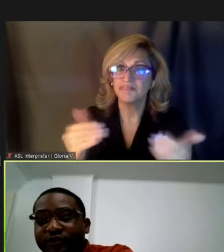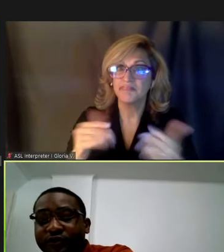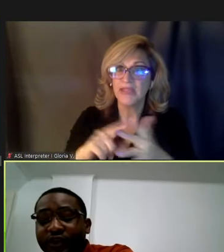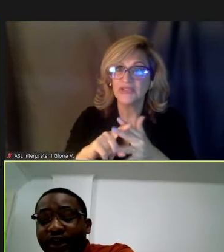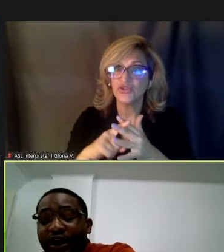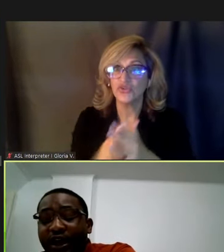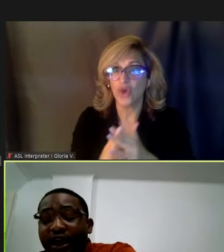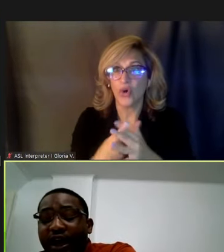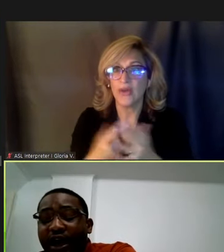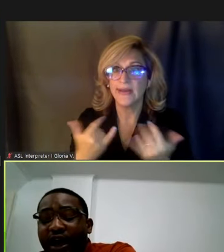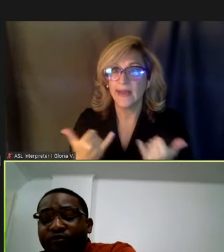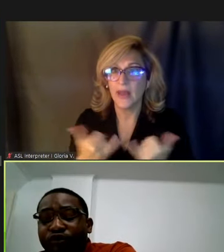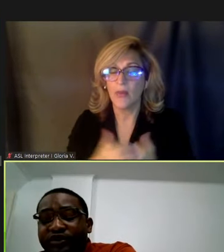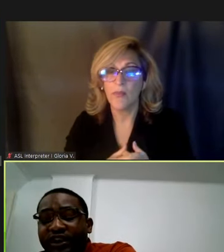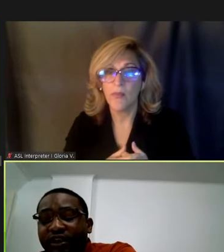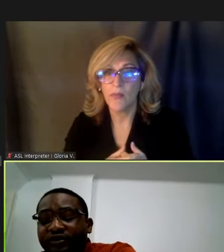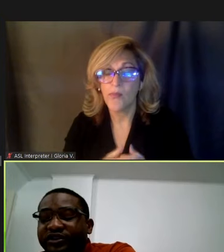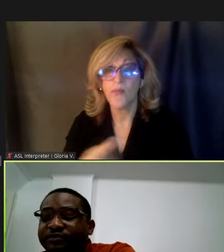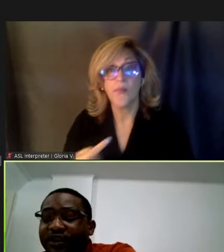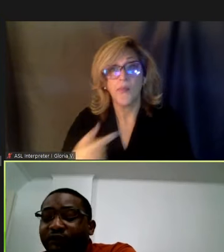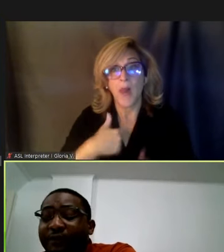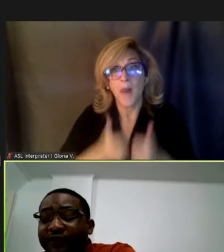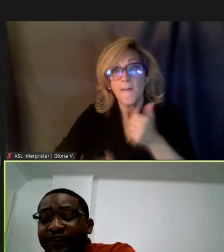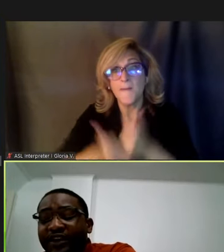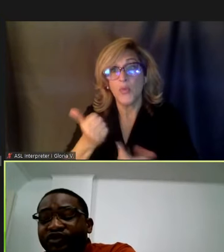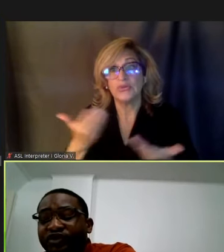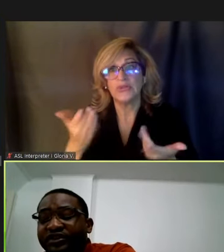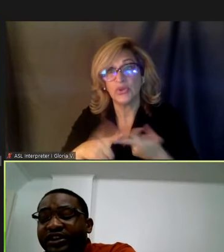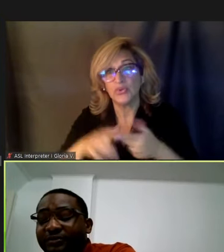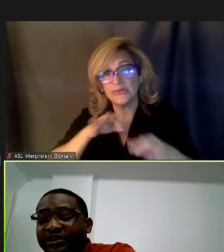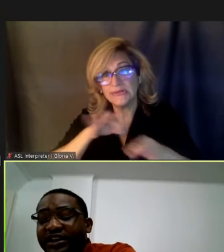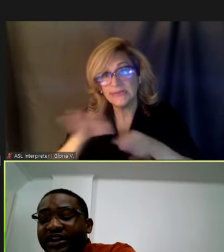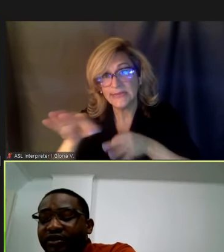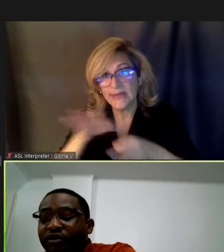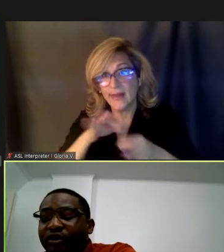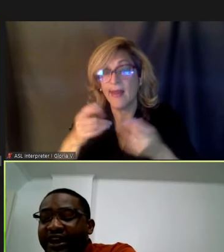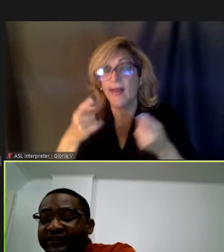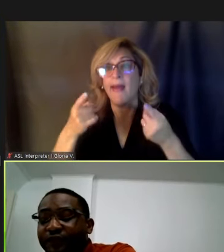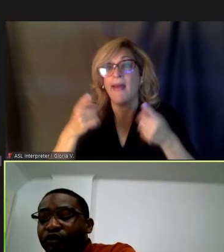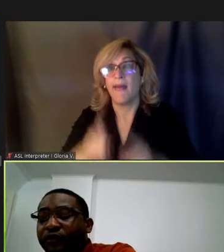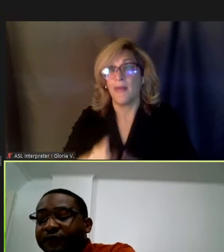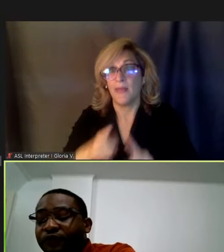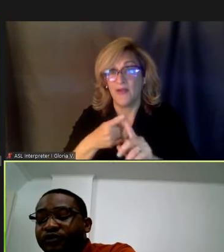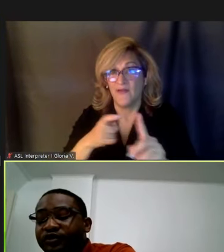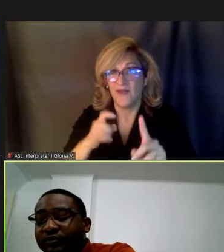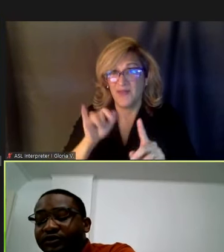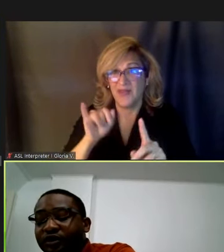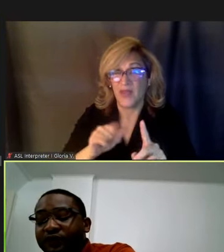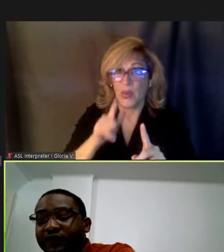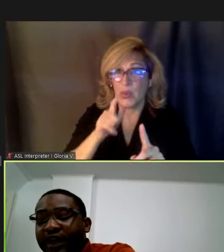So I'm mostly here to explain the ramifications the MTA either has failed or